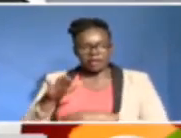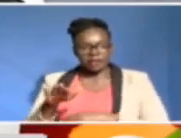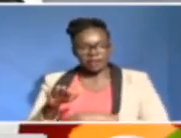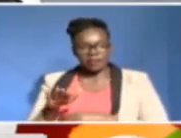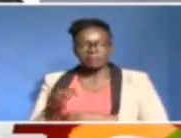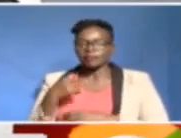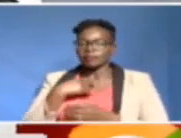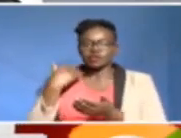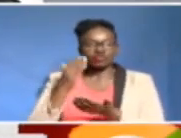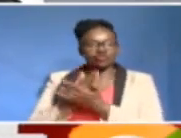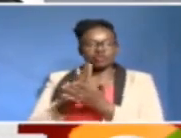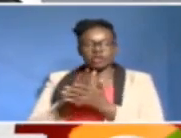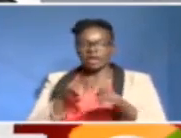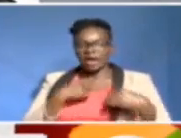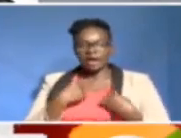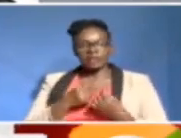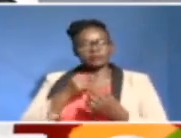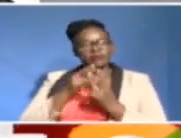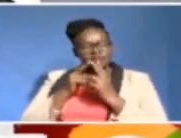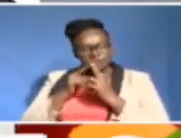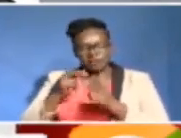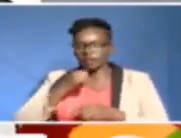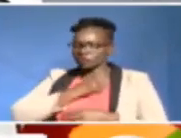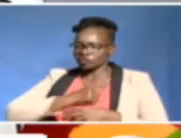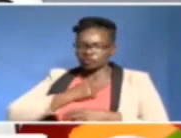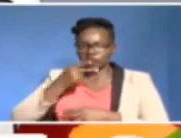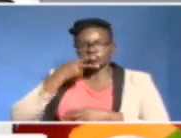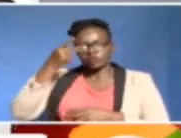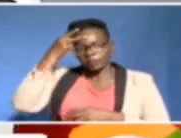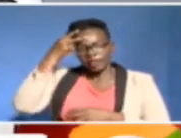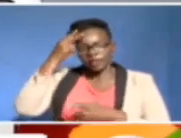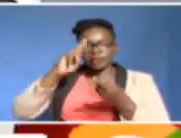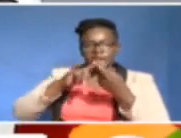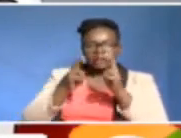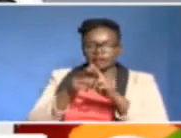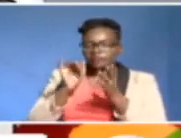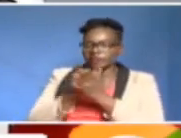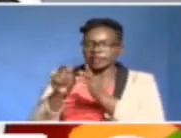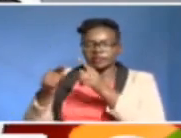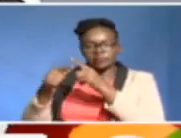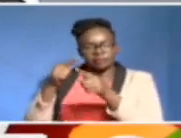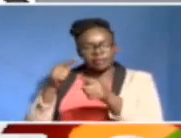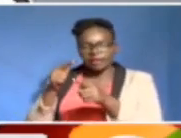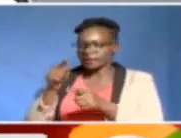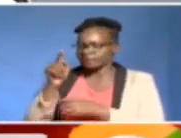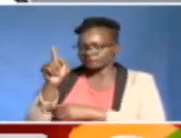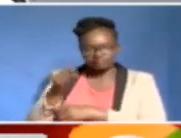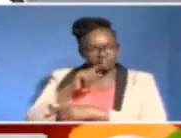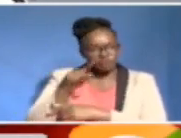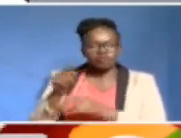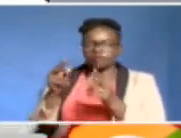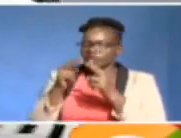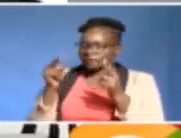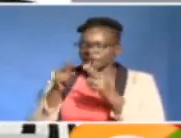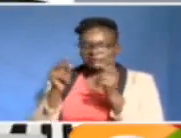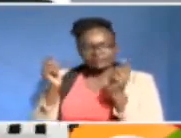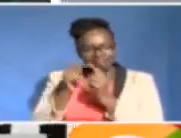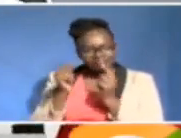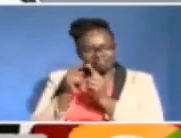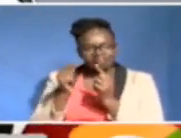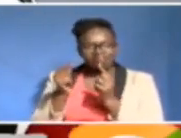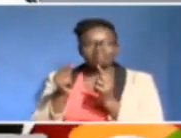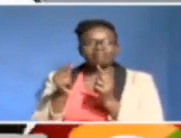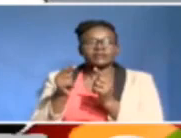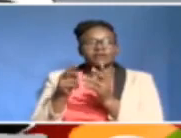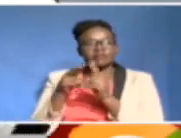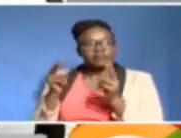really, my heart goes out deeply to the parents, the relatives. That was a murder most foul, most tragic,